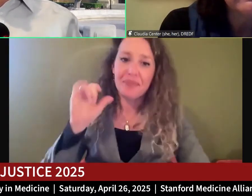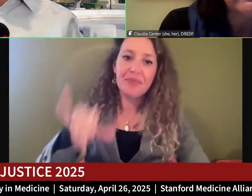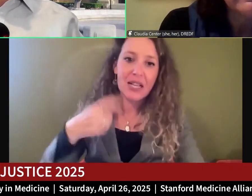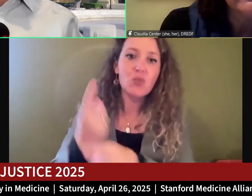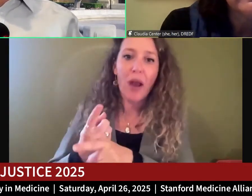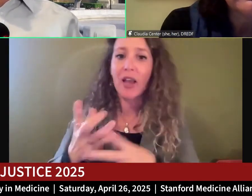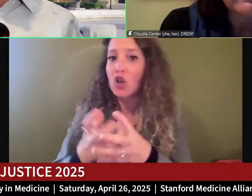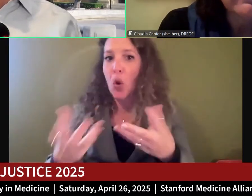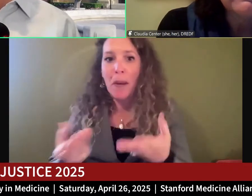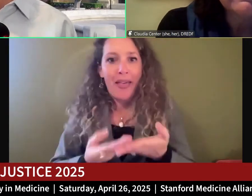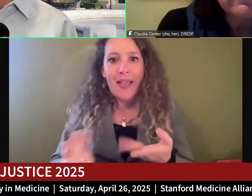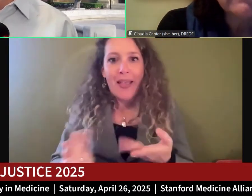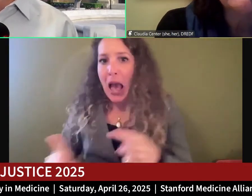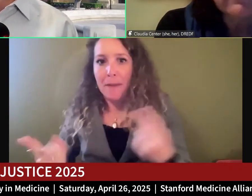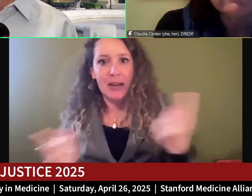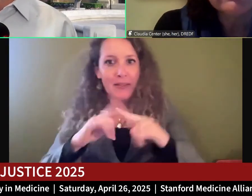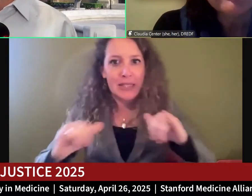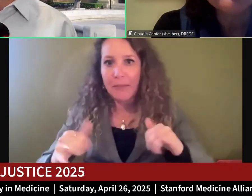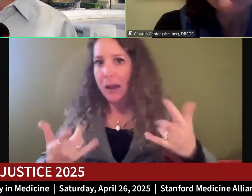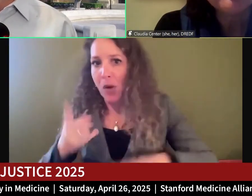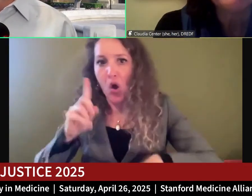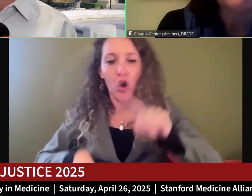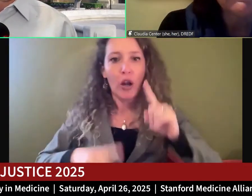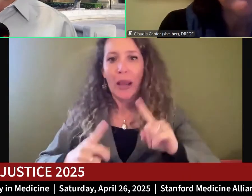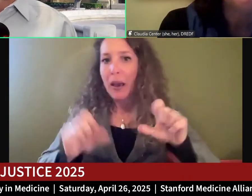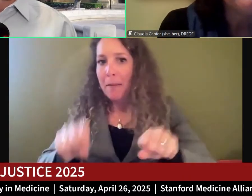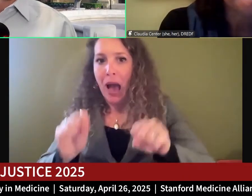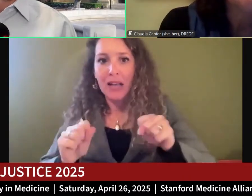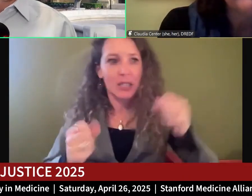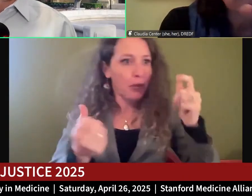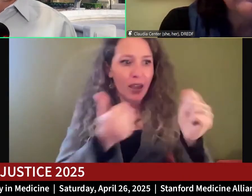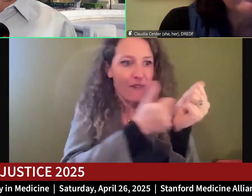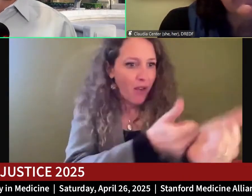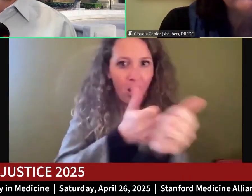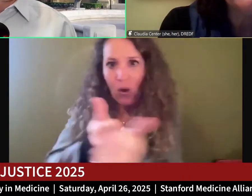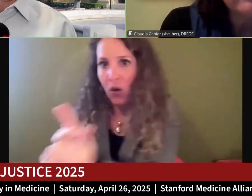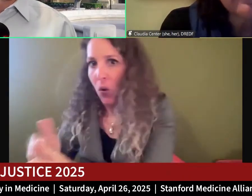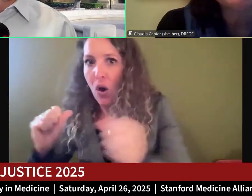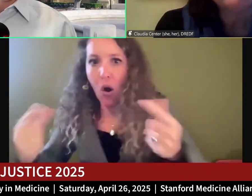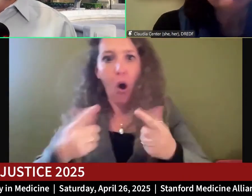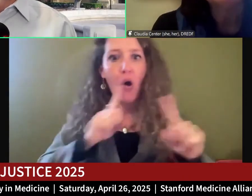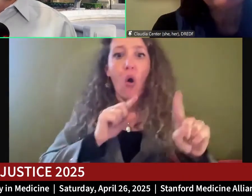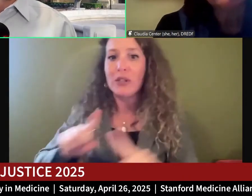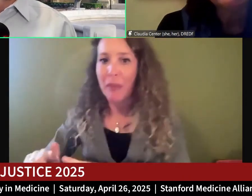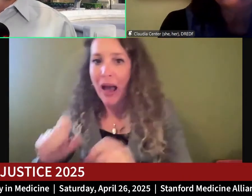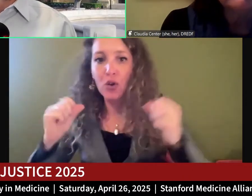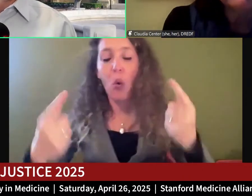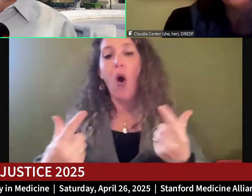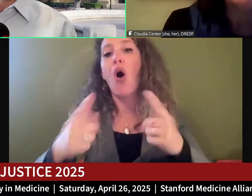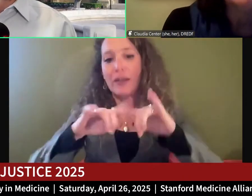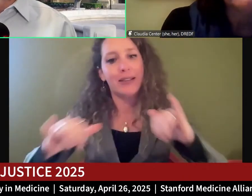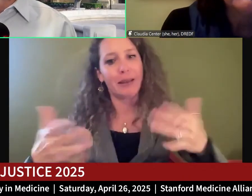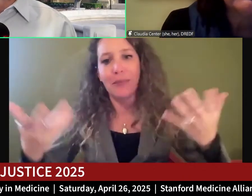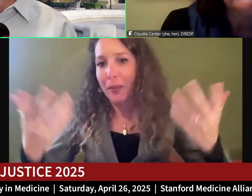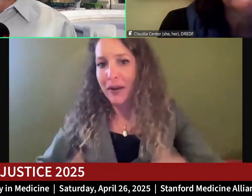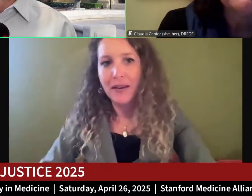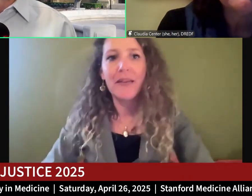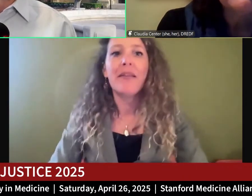many things going on at once that we couldn't possibly keep track of all of them or Mhm. respond to all of them.